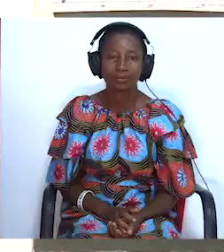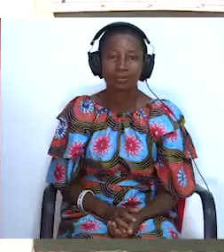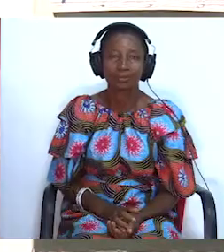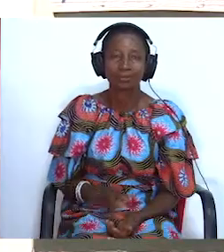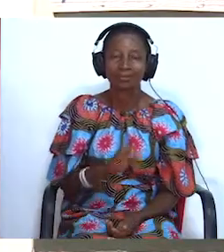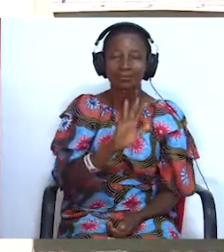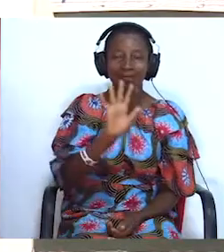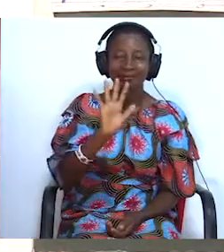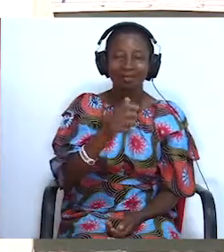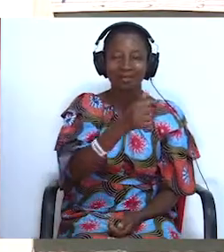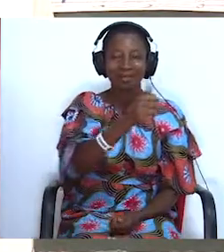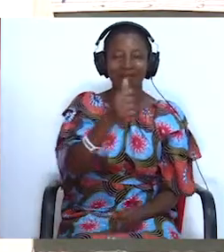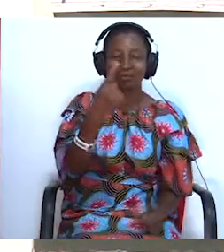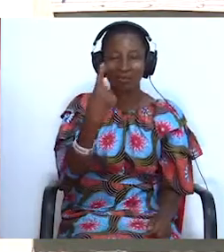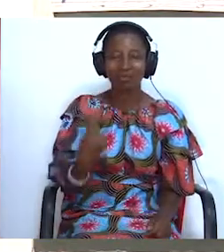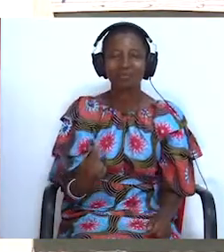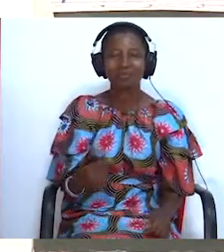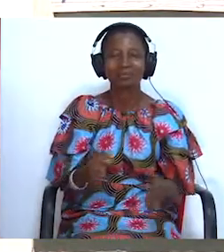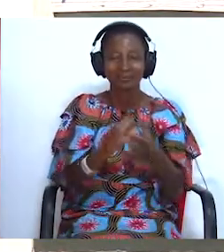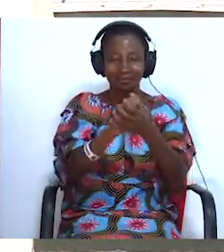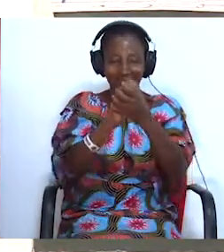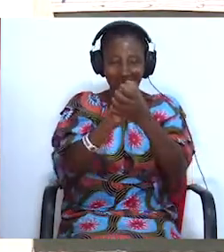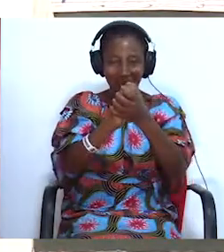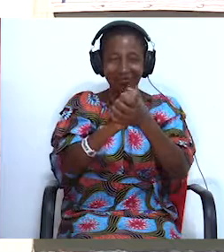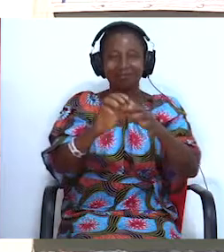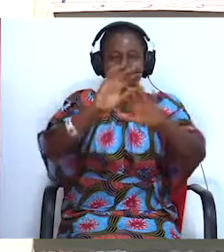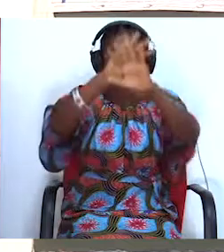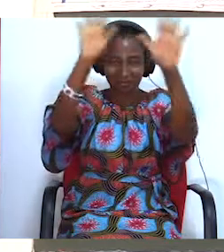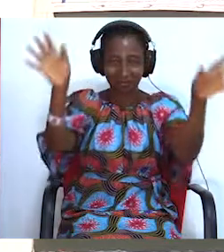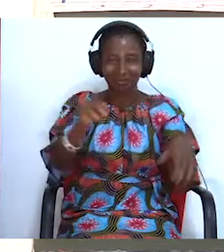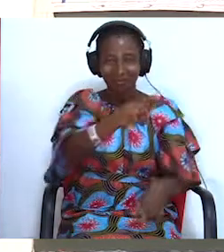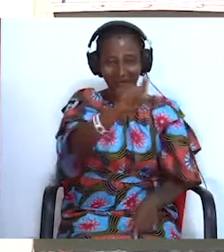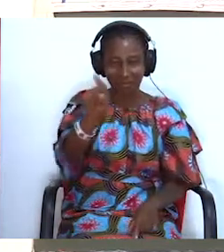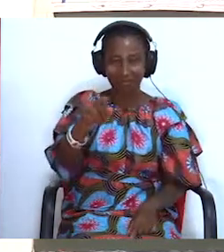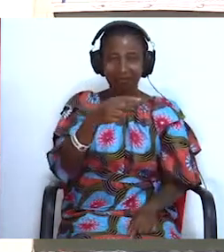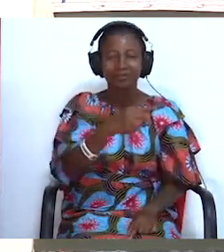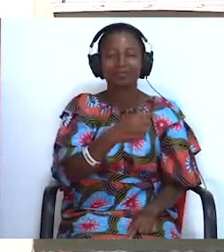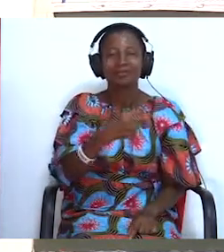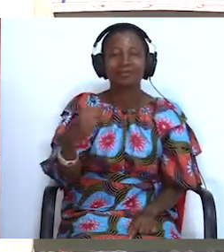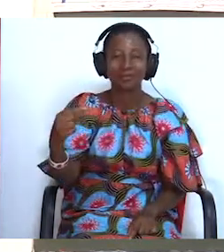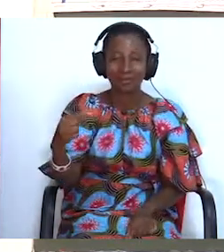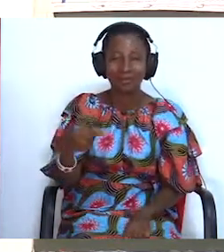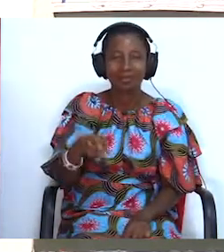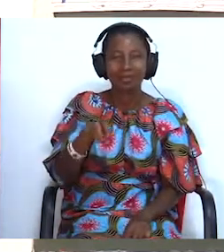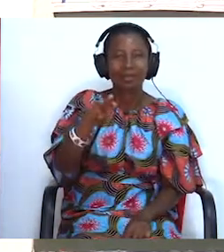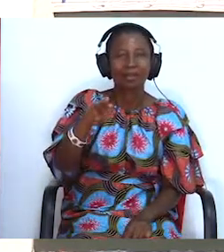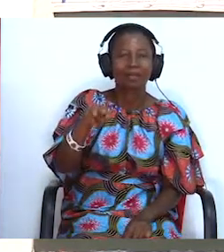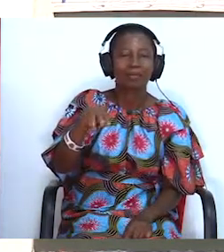Hello everyone, greetings to all of you. My name is Mahmoud